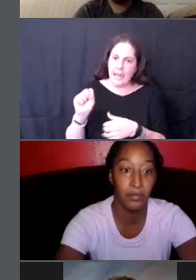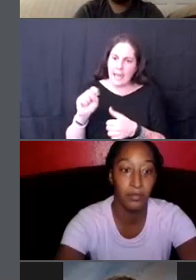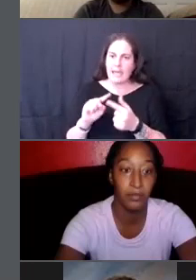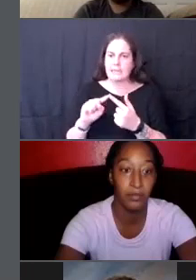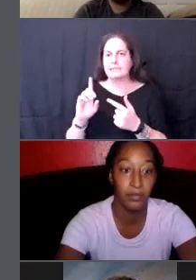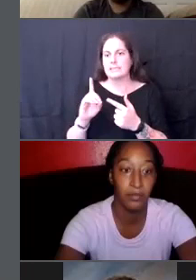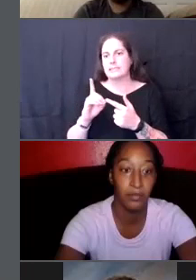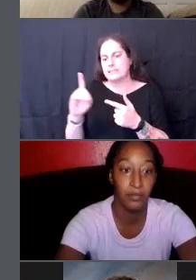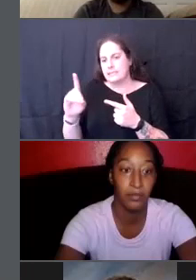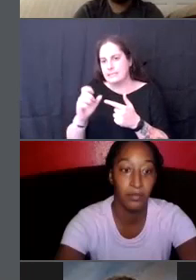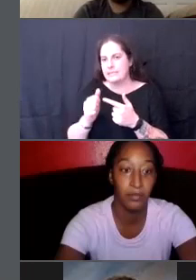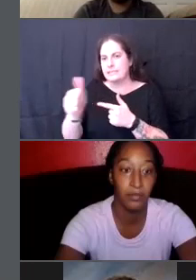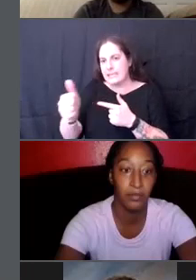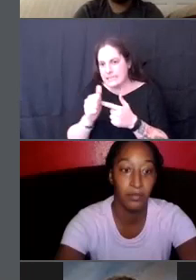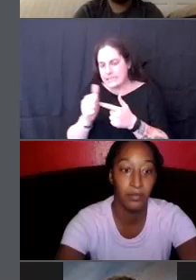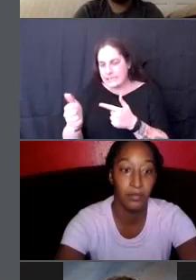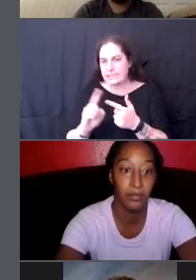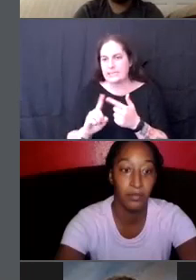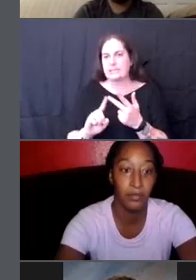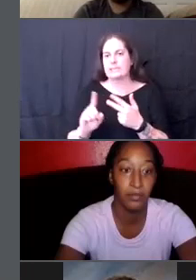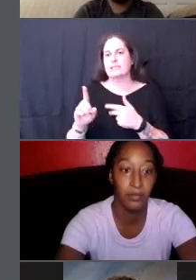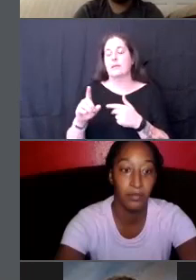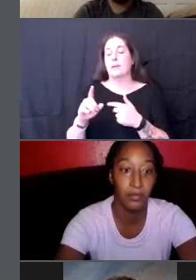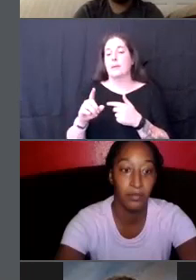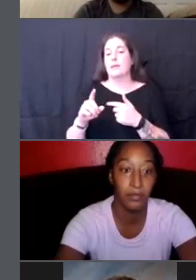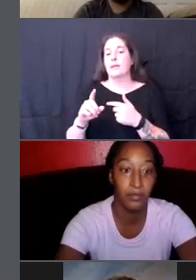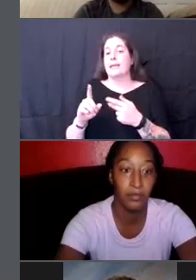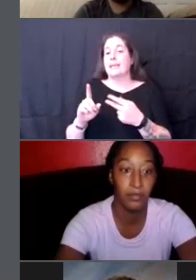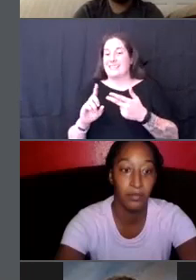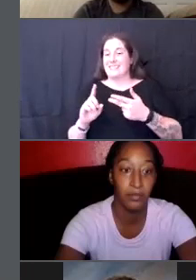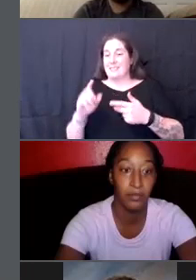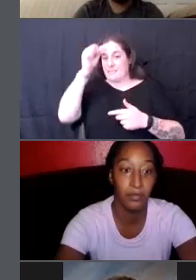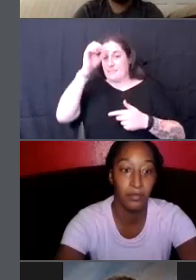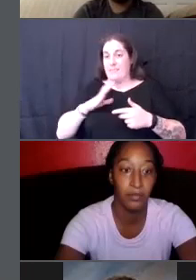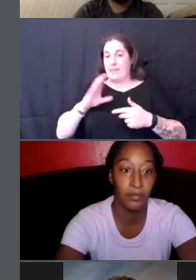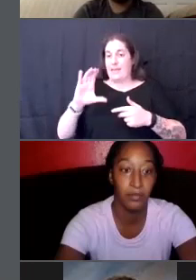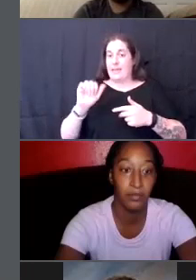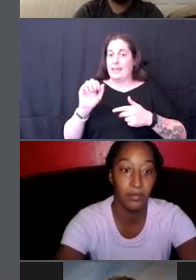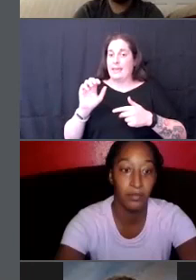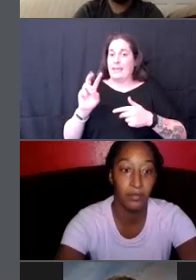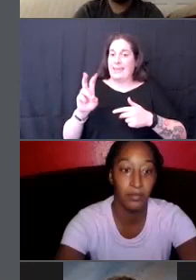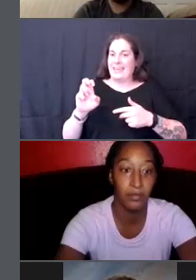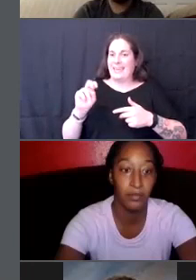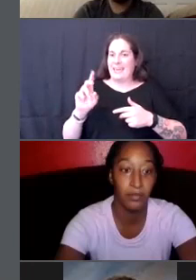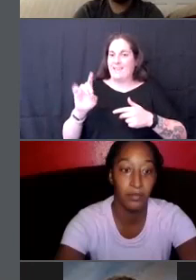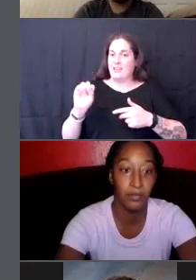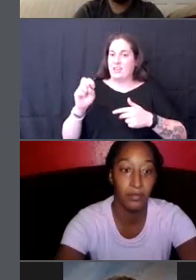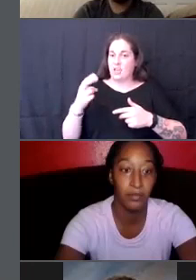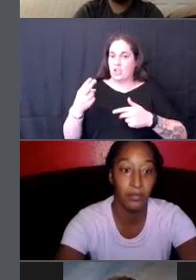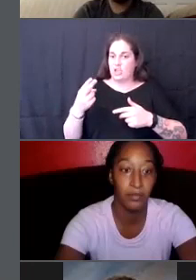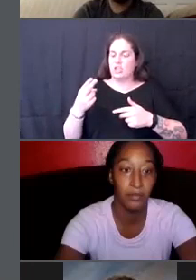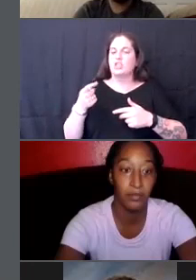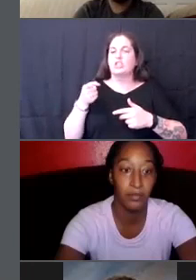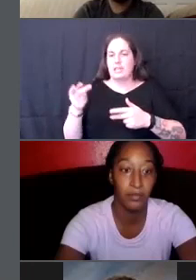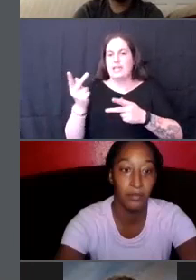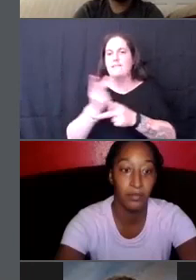distance. Cavendish was able to find the equality dealing with the